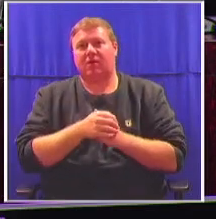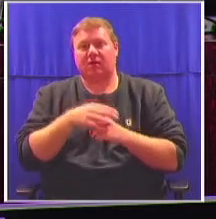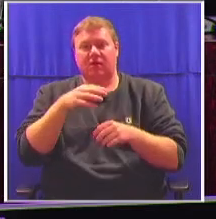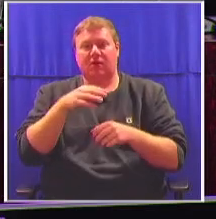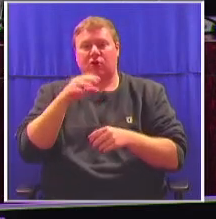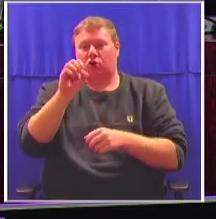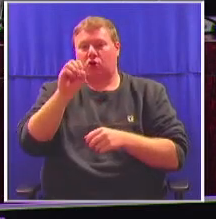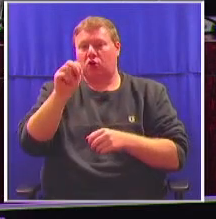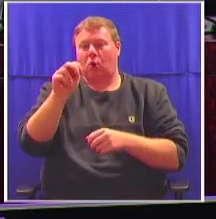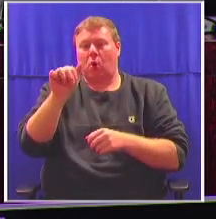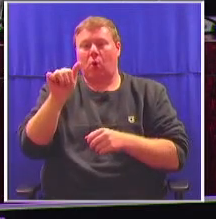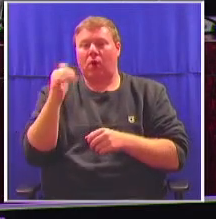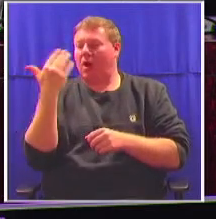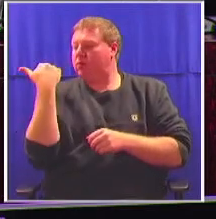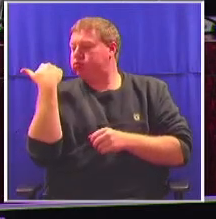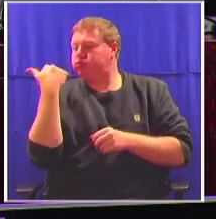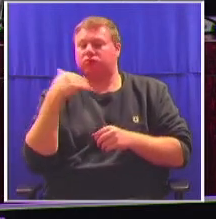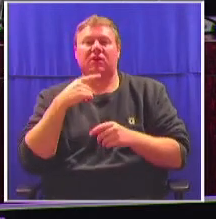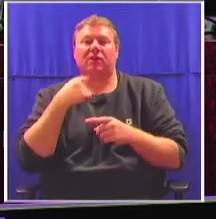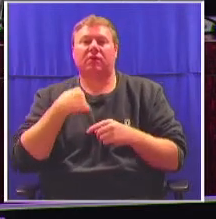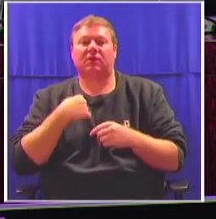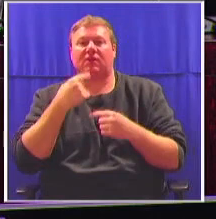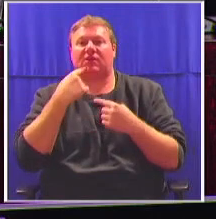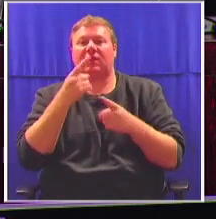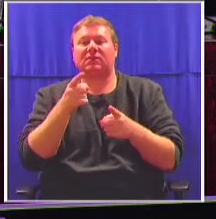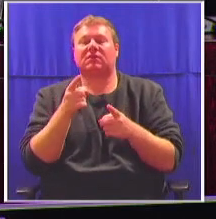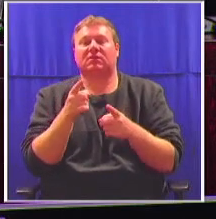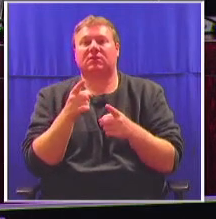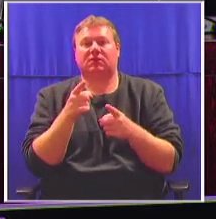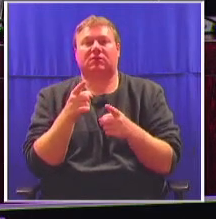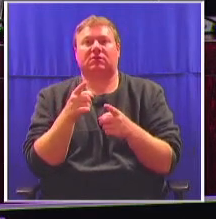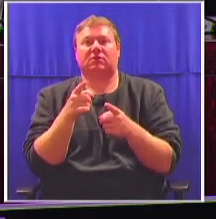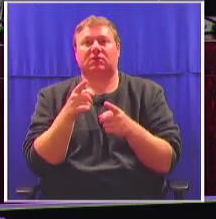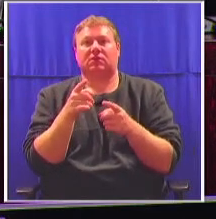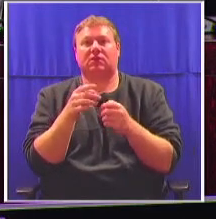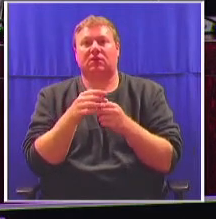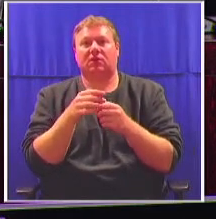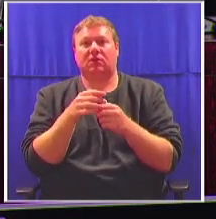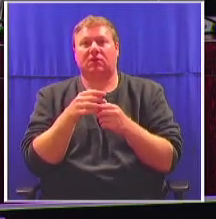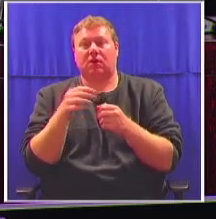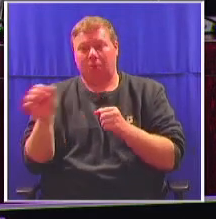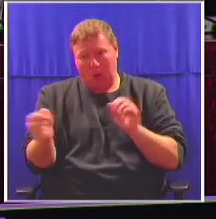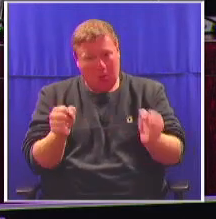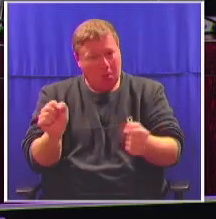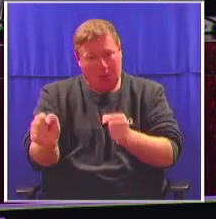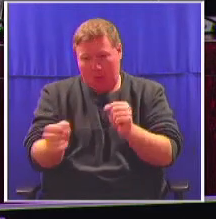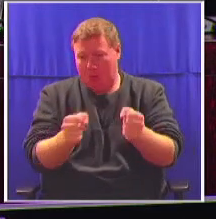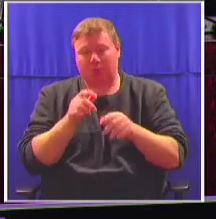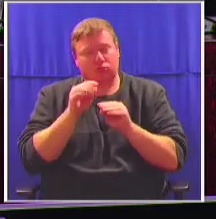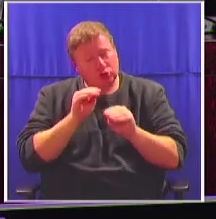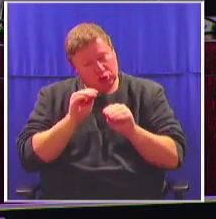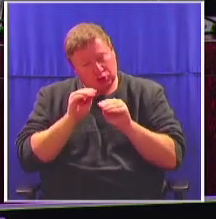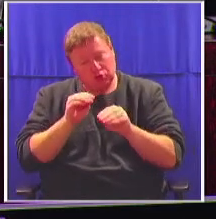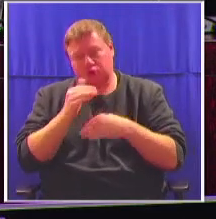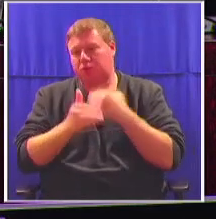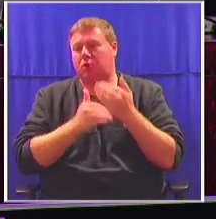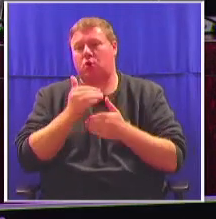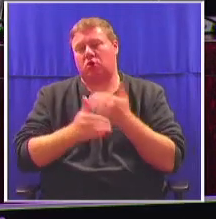Nation address, we announced that we would embark on a massive recruitment and training